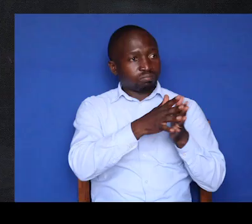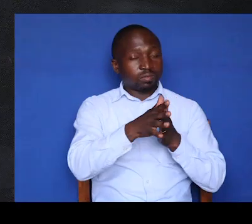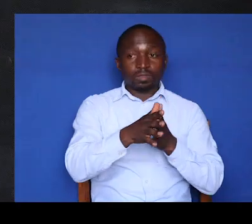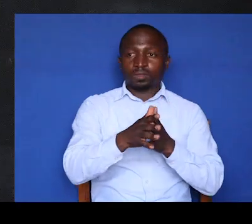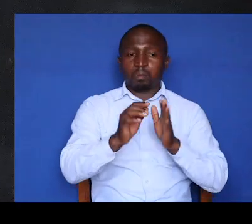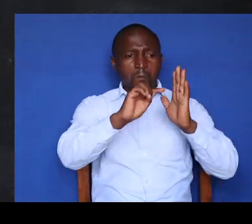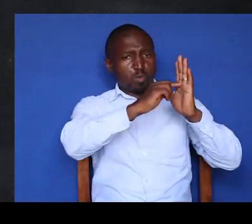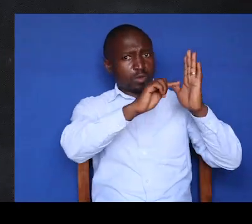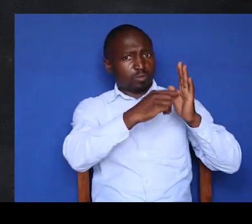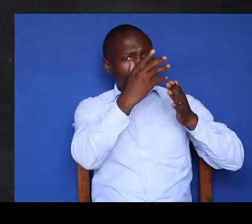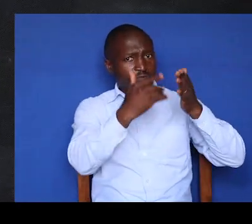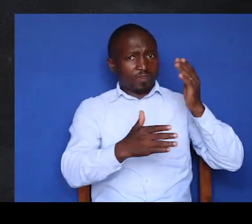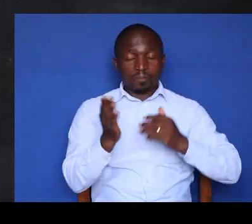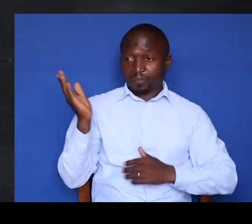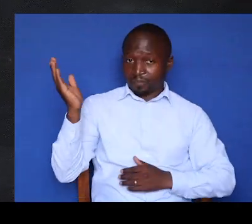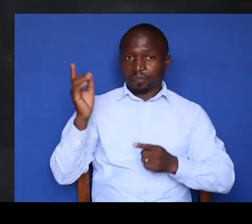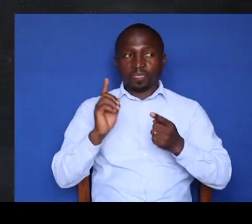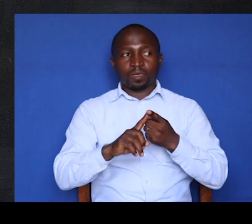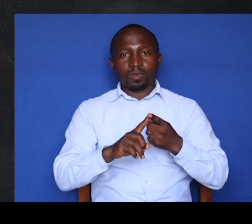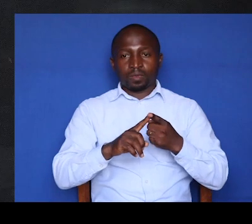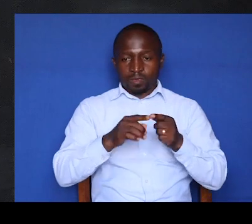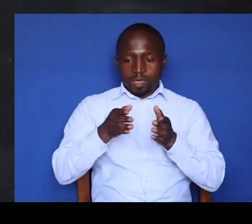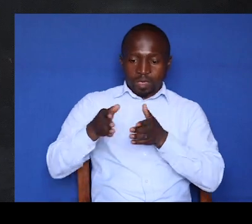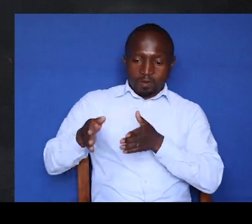reflection. River,